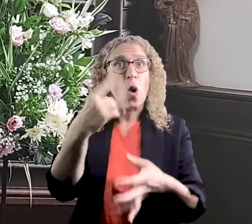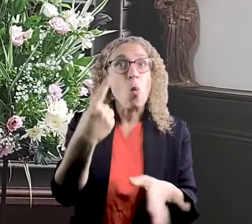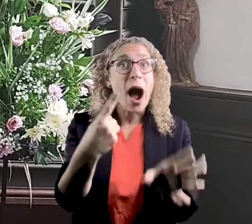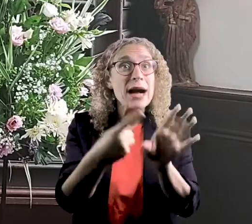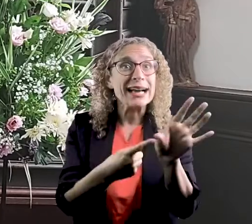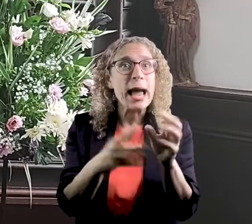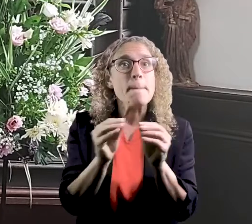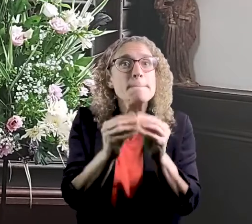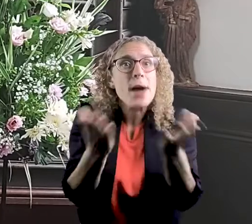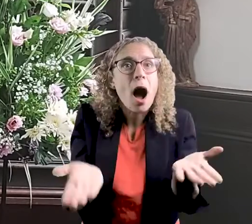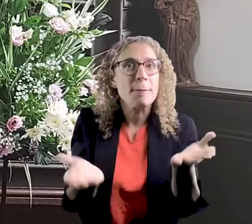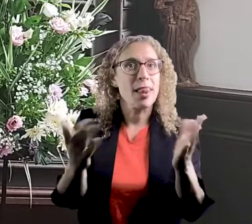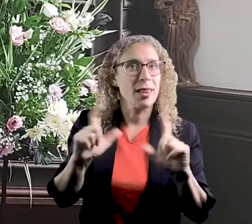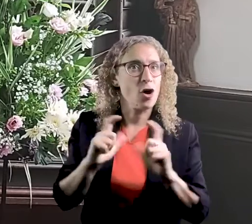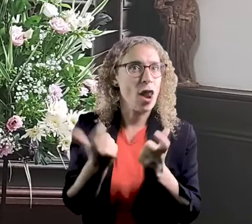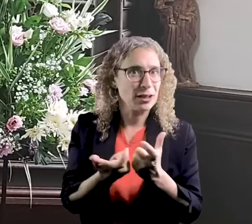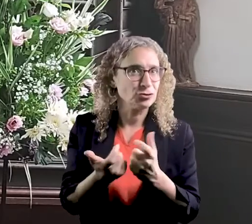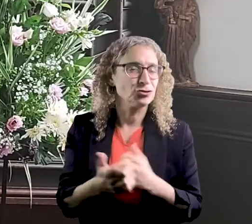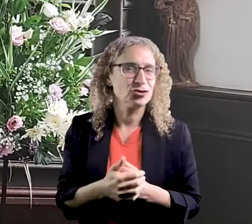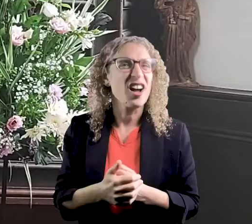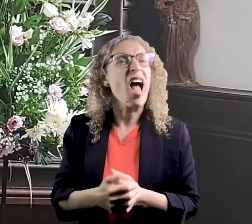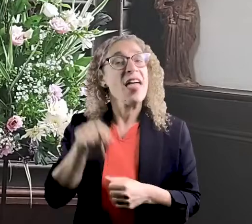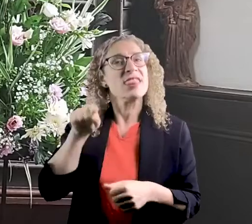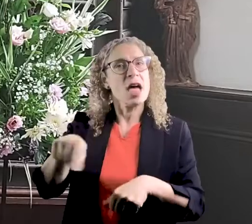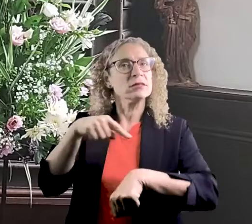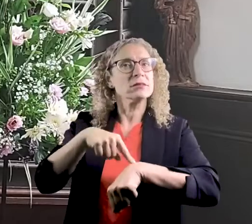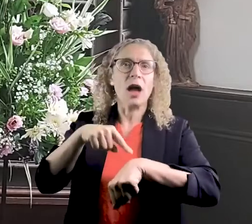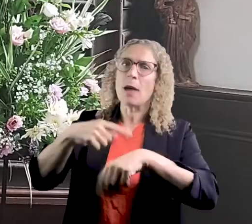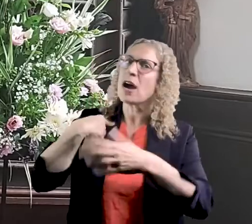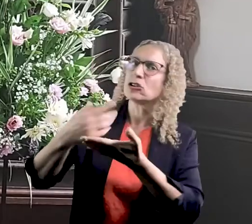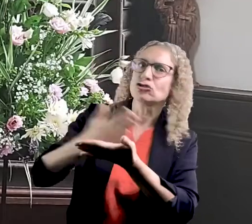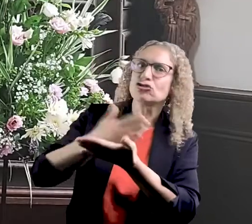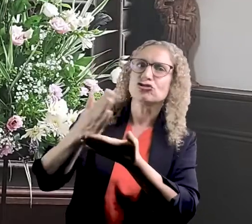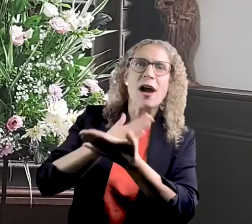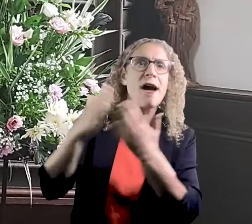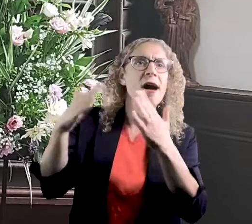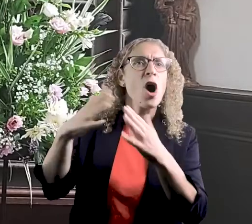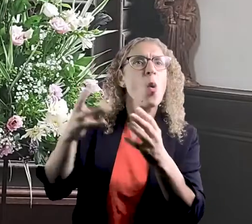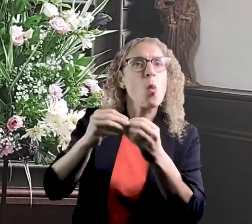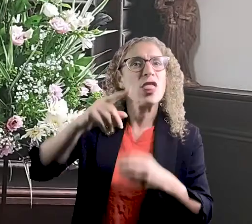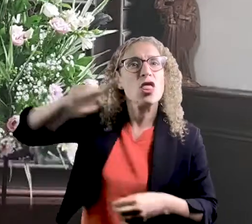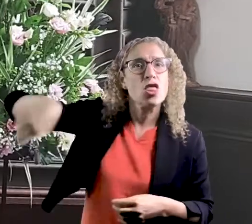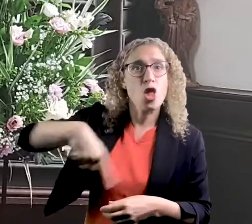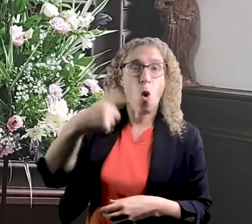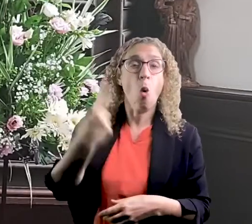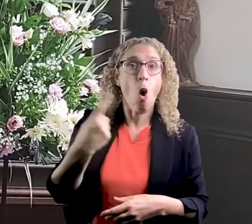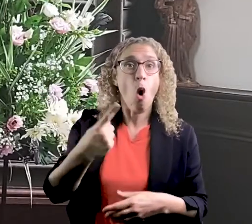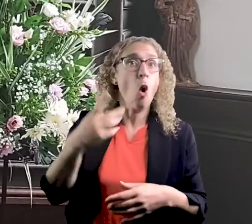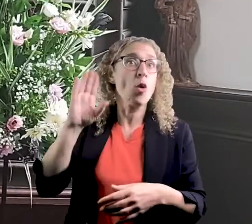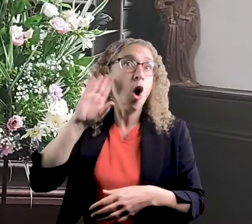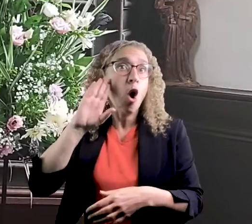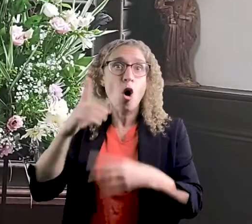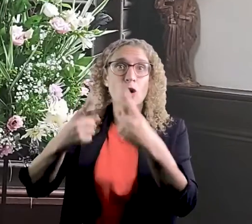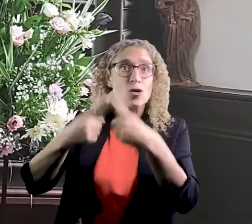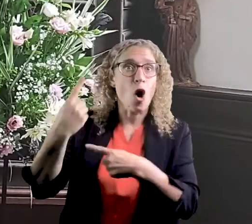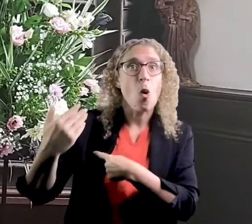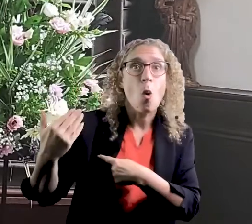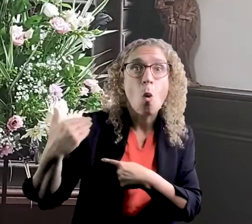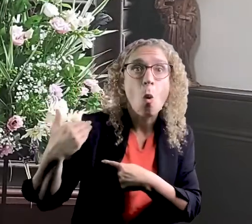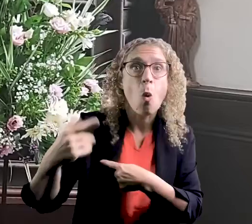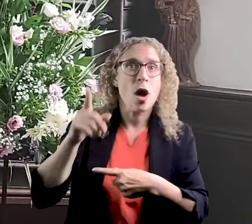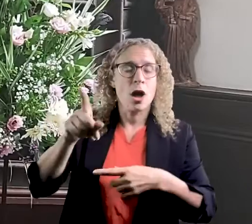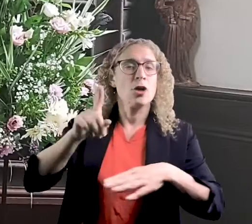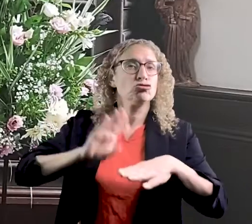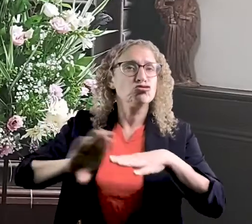year. I was living with people who had heard God's call and were training to do